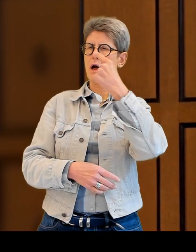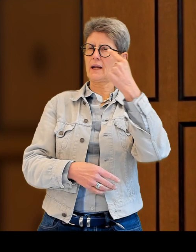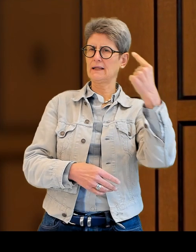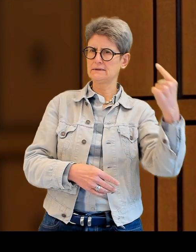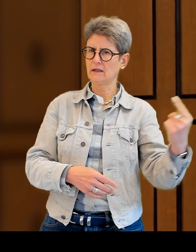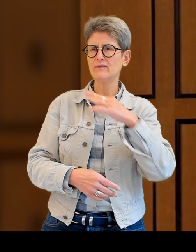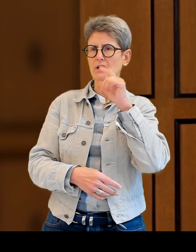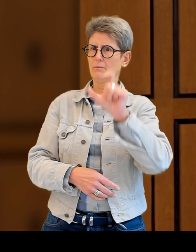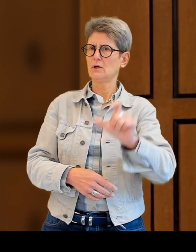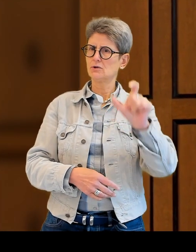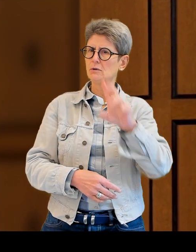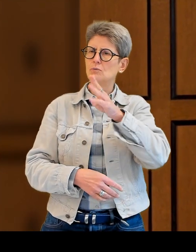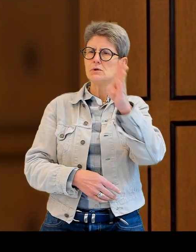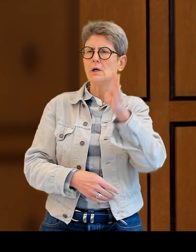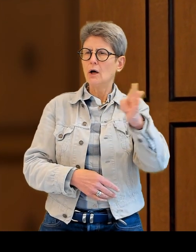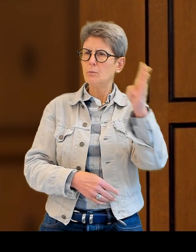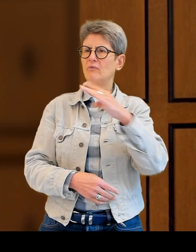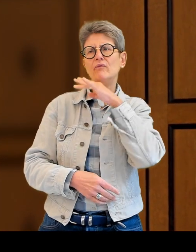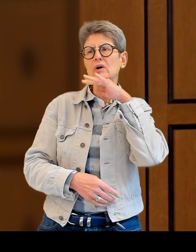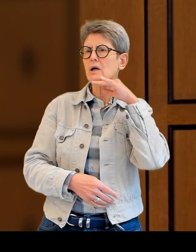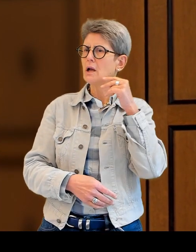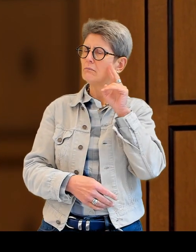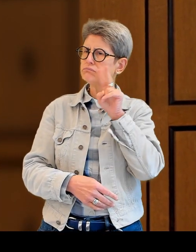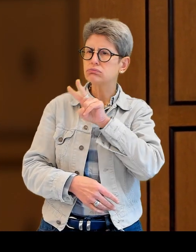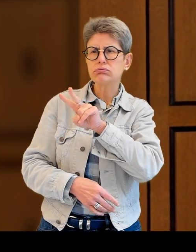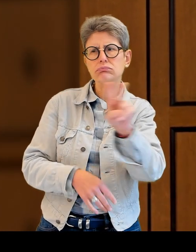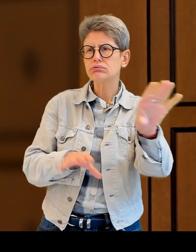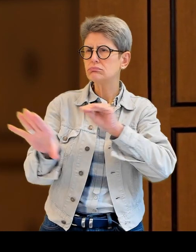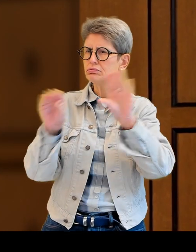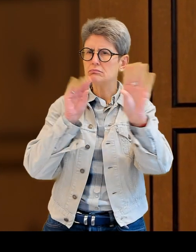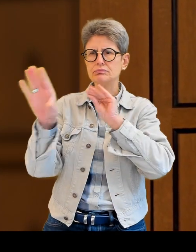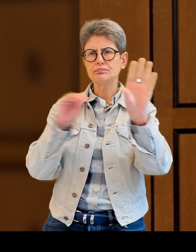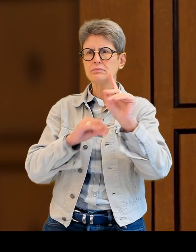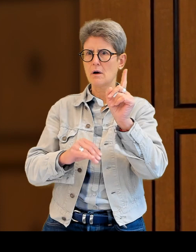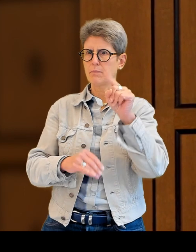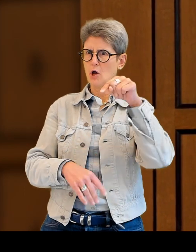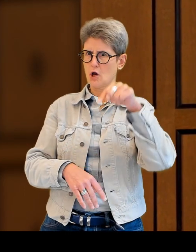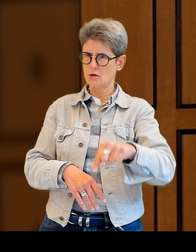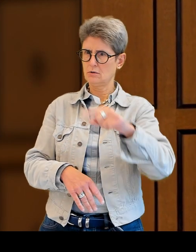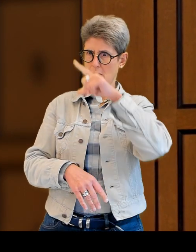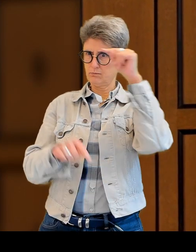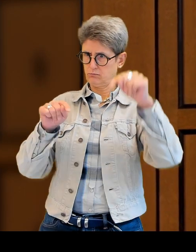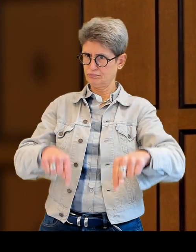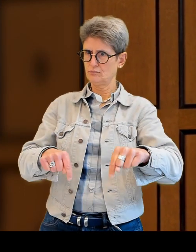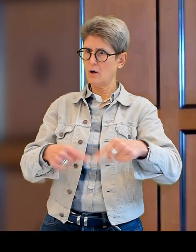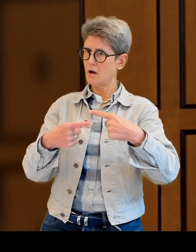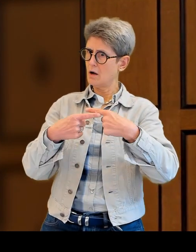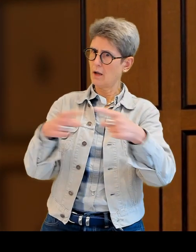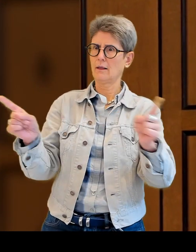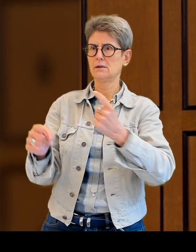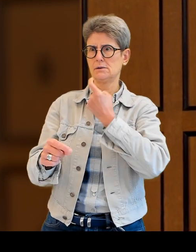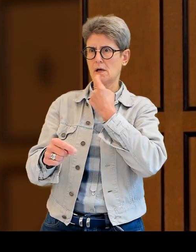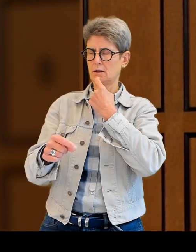For several decades, many thronged the museums to catch a